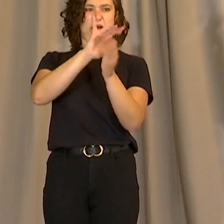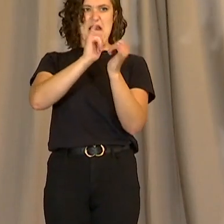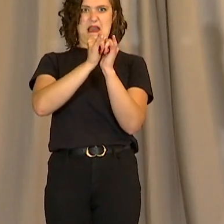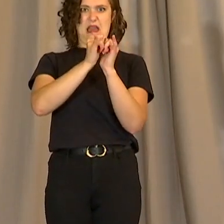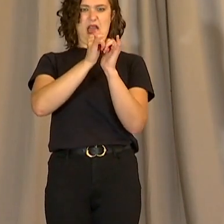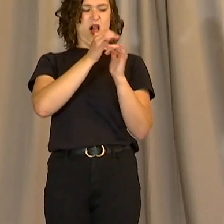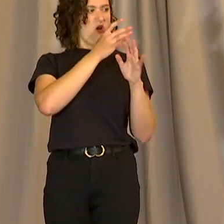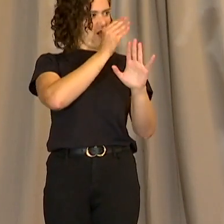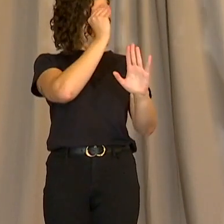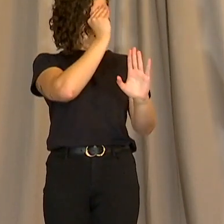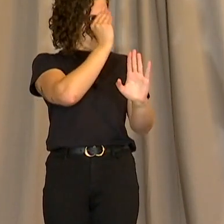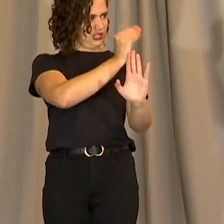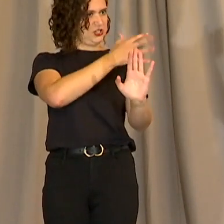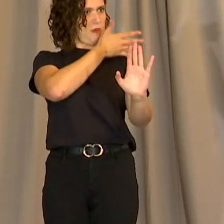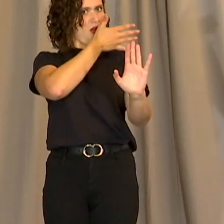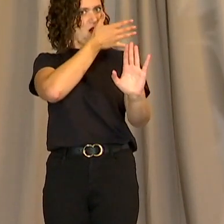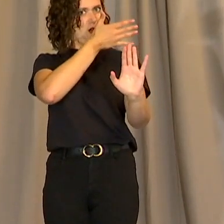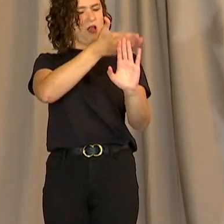because Detroit